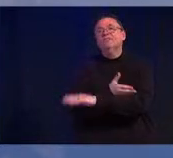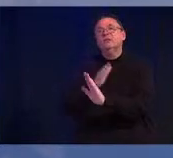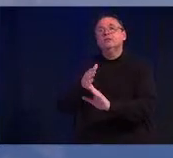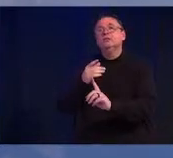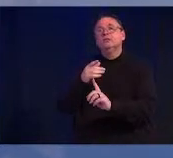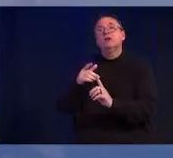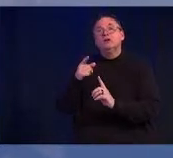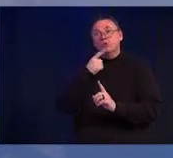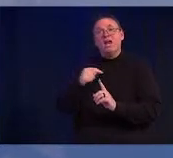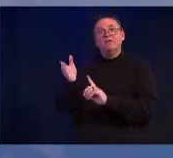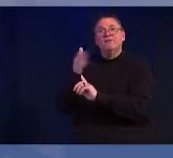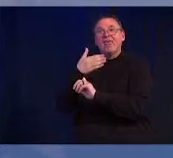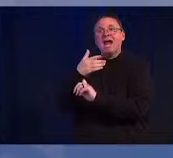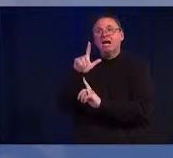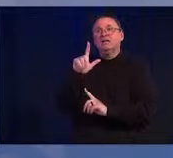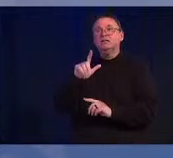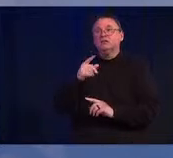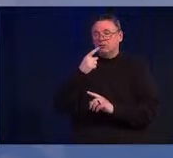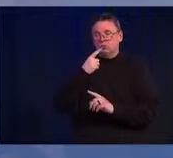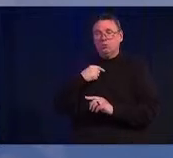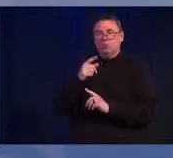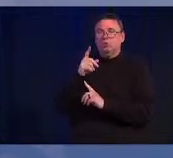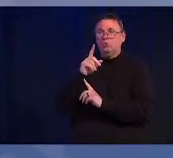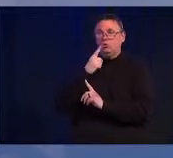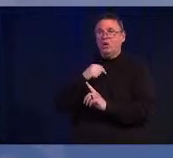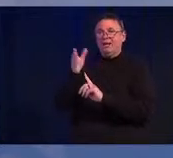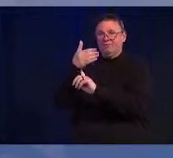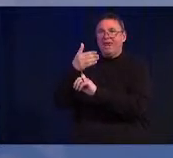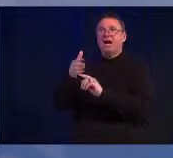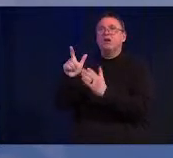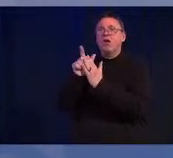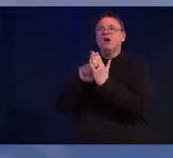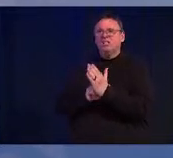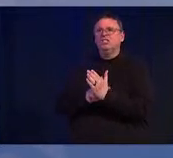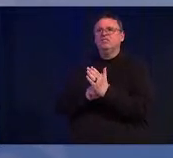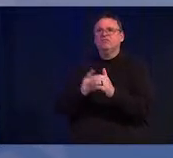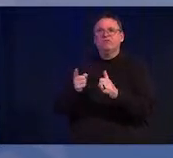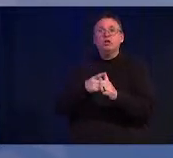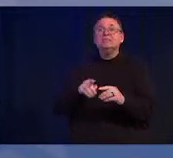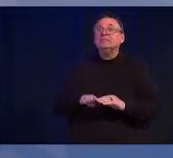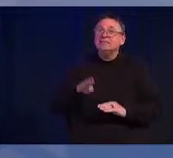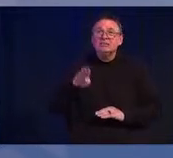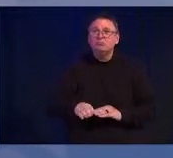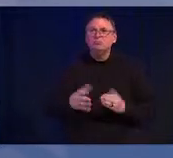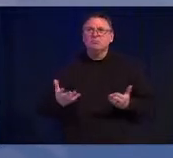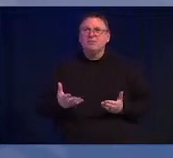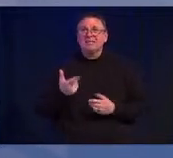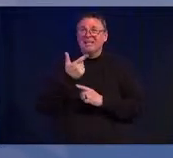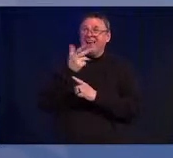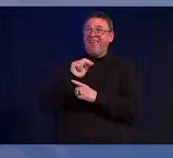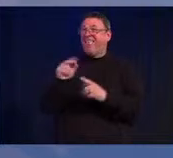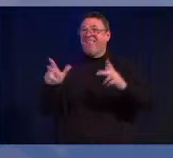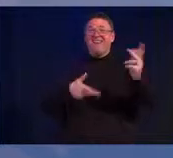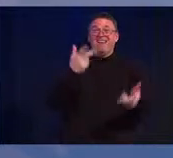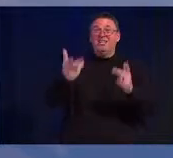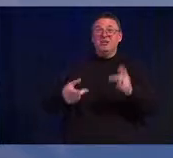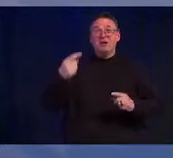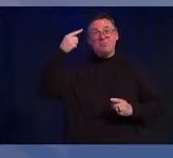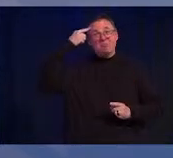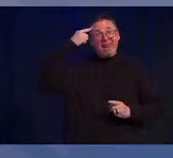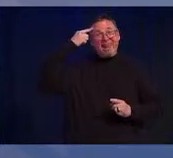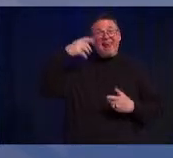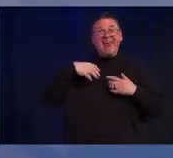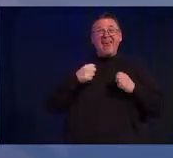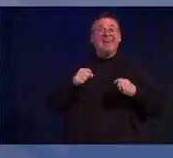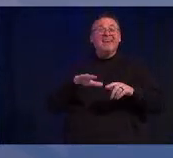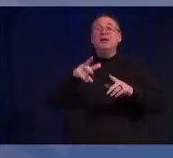that is the first step to keep guns out of the hands of the mentally ill, or folks that are having trouble with some